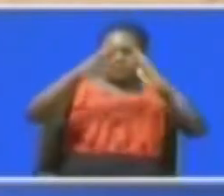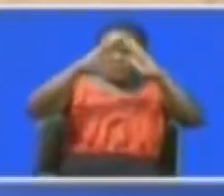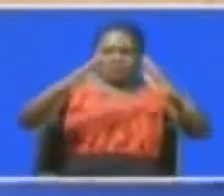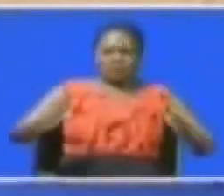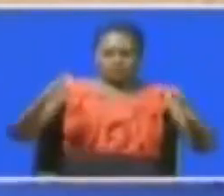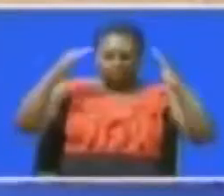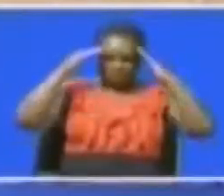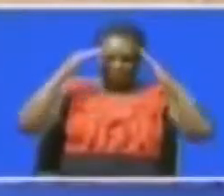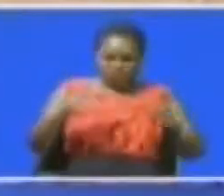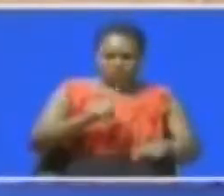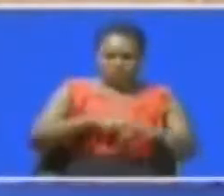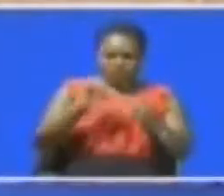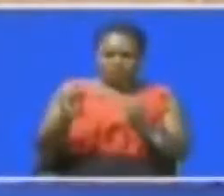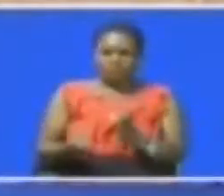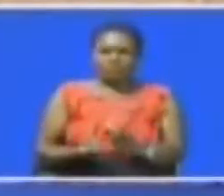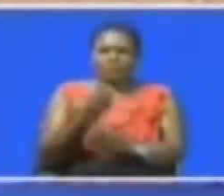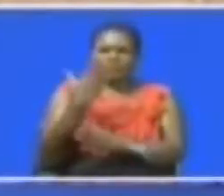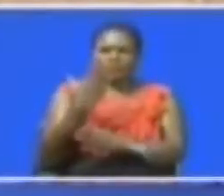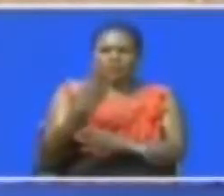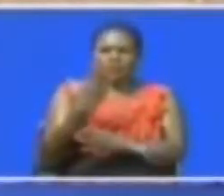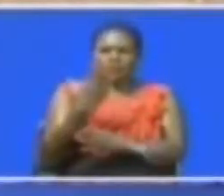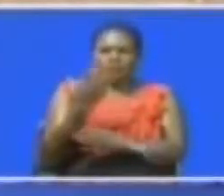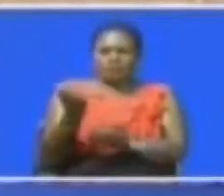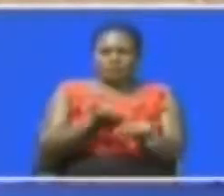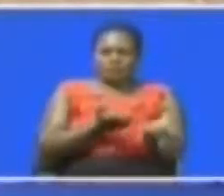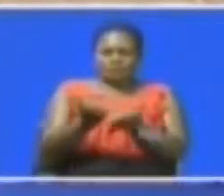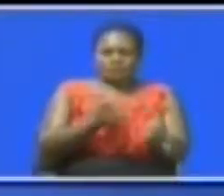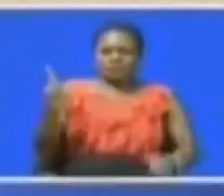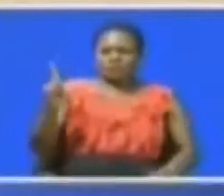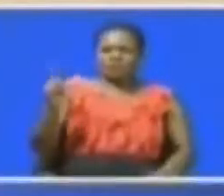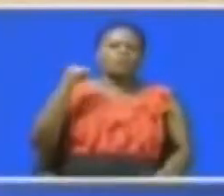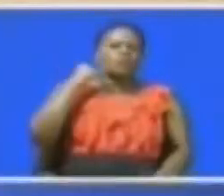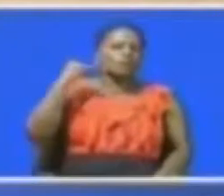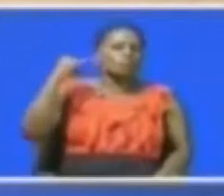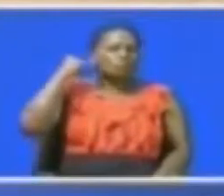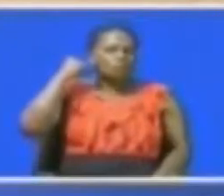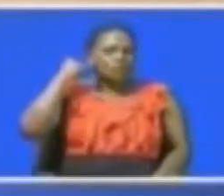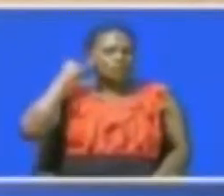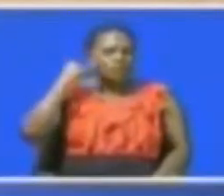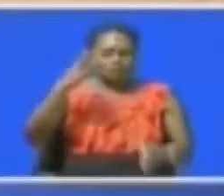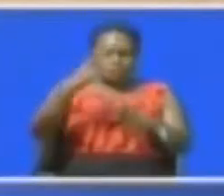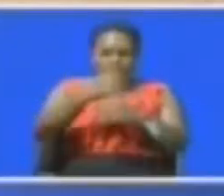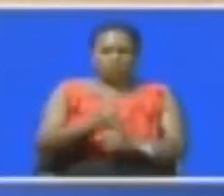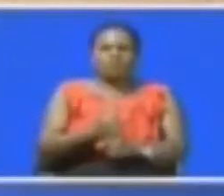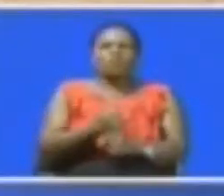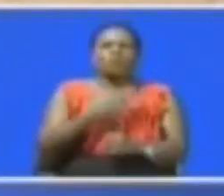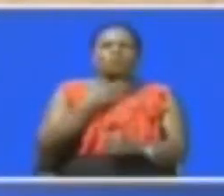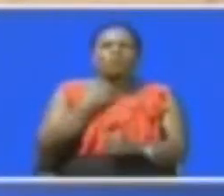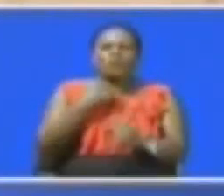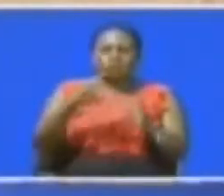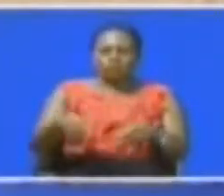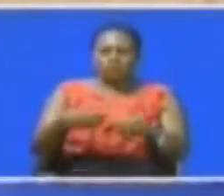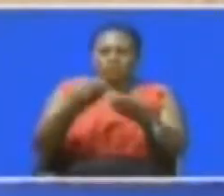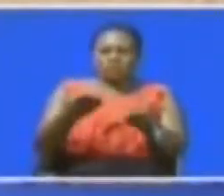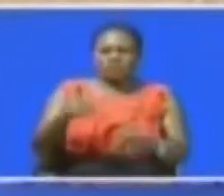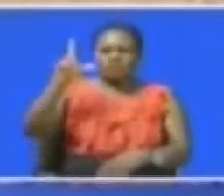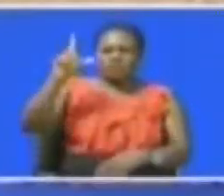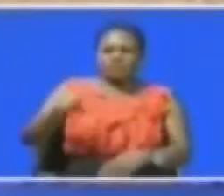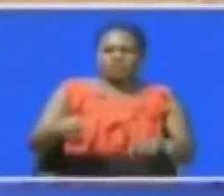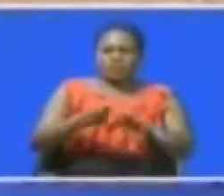center stage during the launch of Username Investment Limited in Nakuru, and the company is looking to offer affordable land to